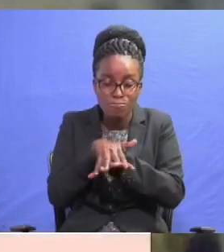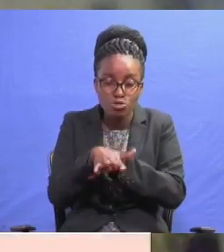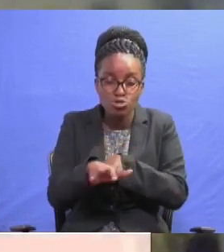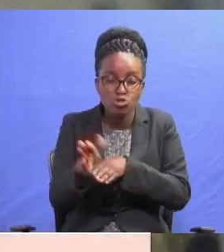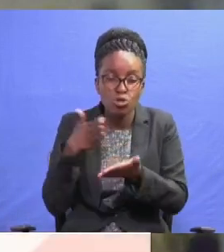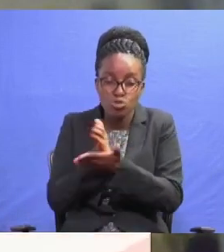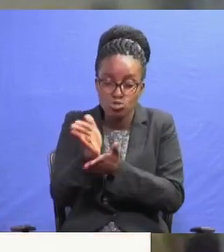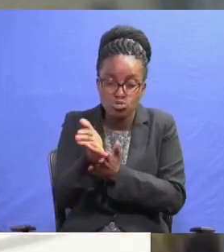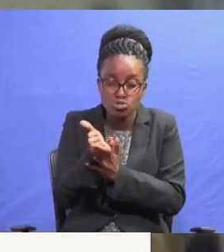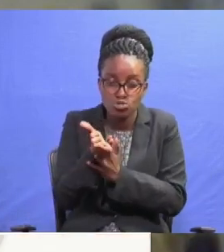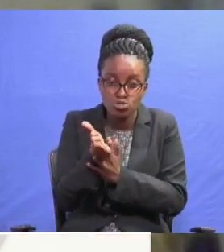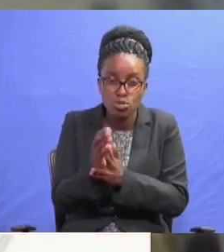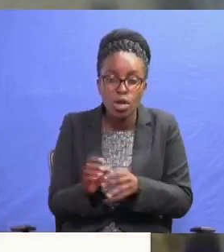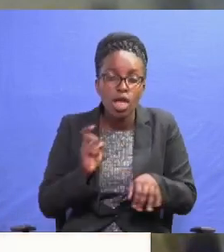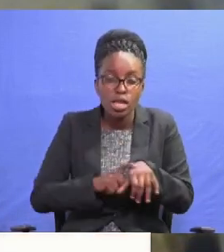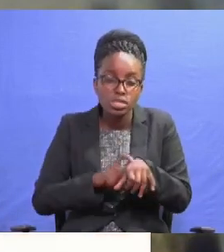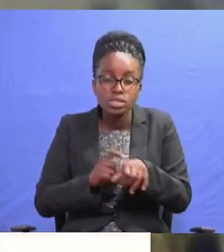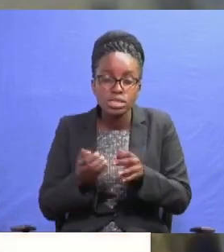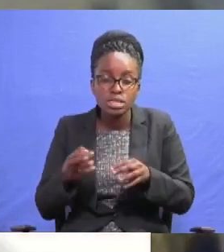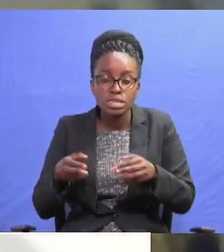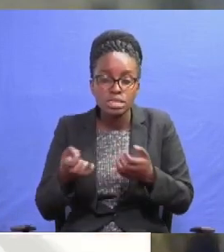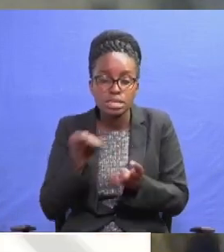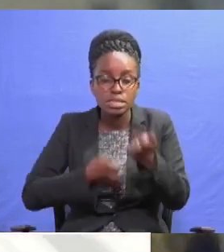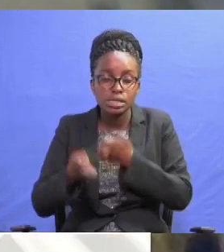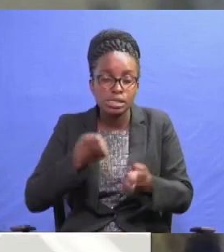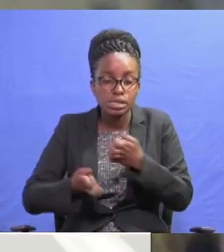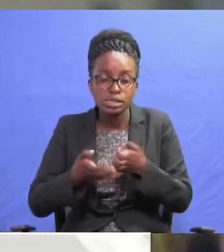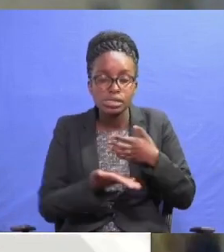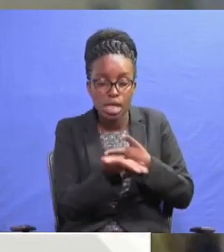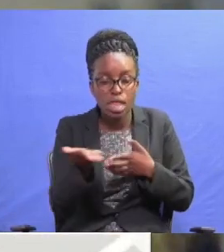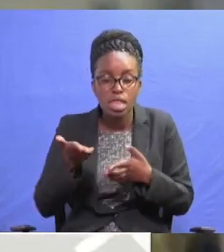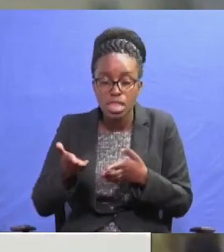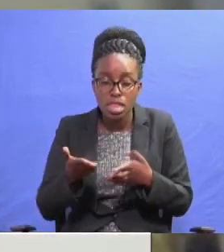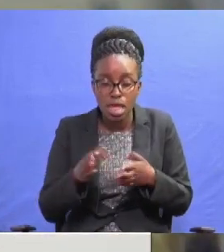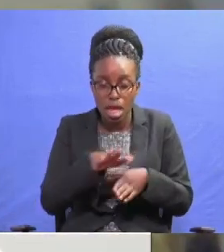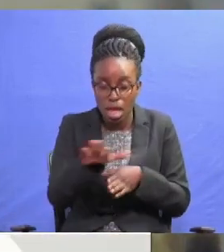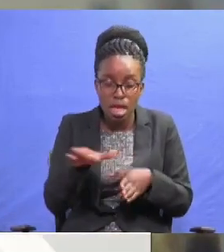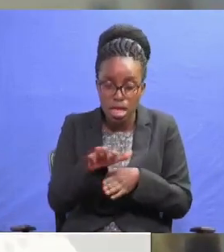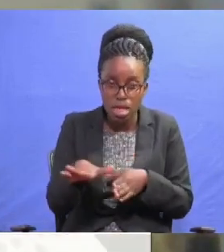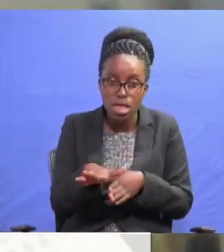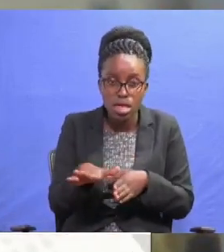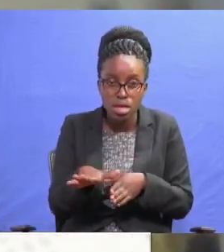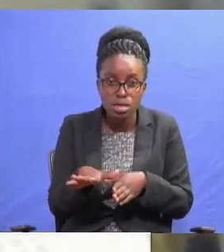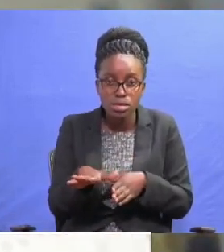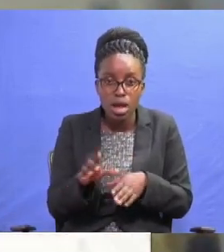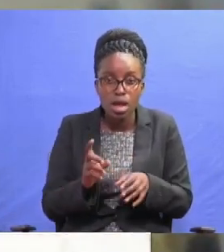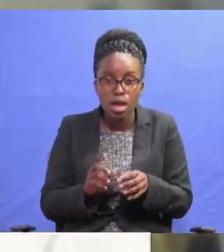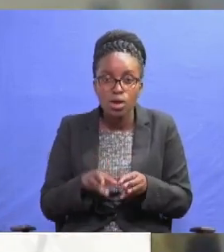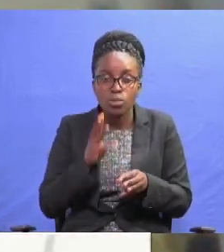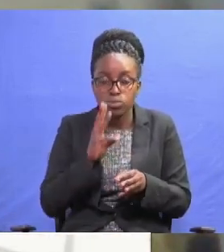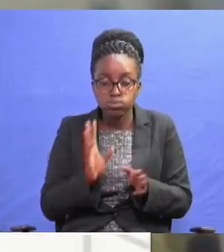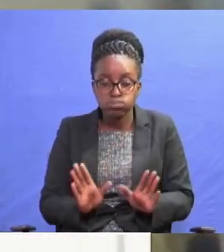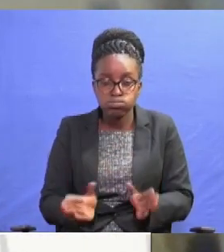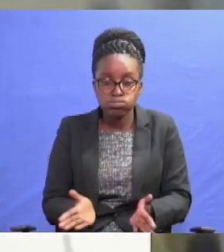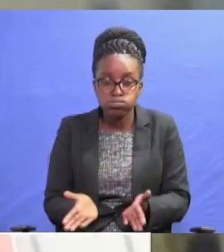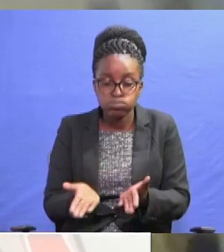case, then you need to demarcate such an area and define what we could call your floodplain or